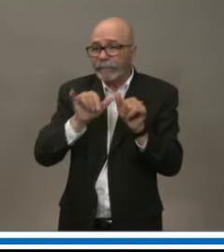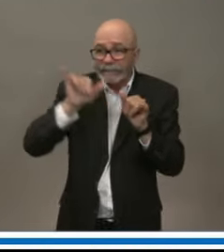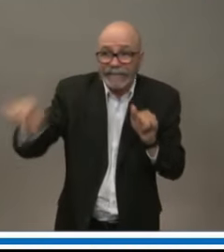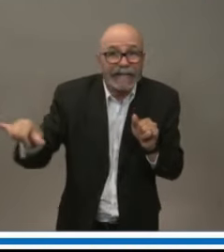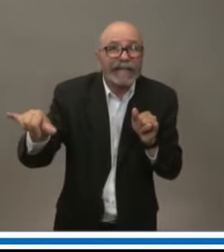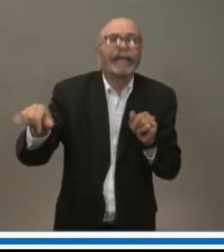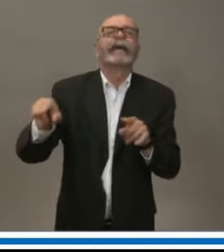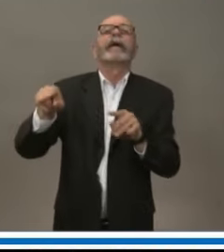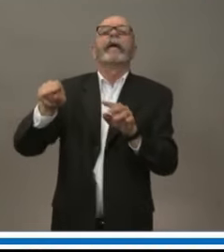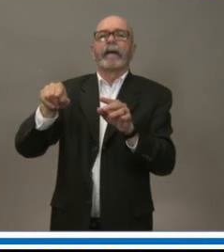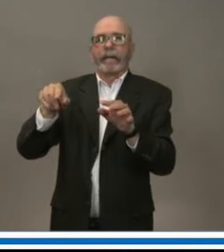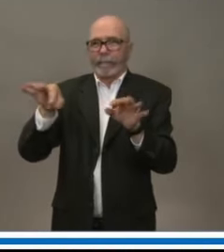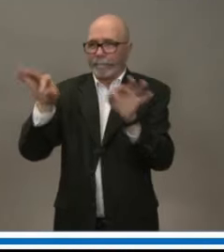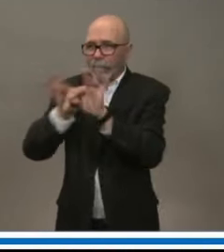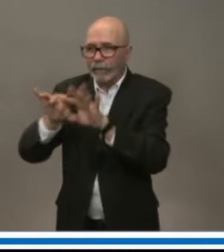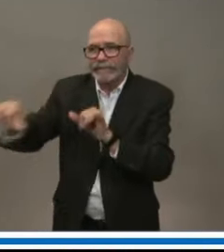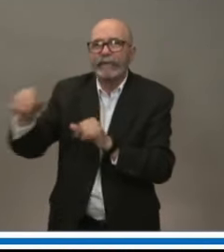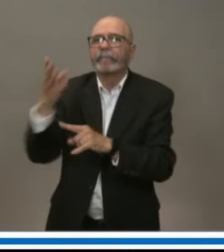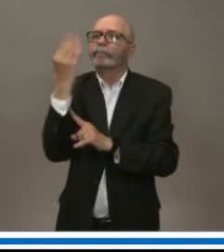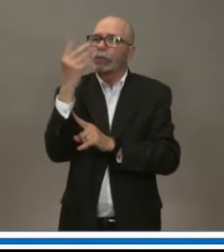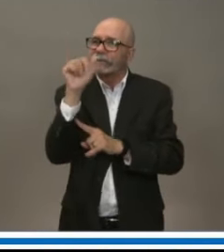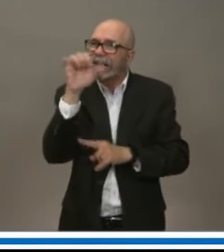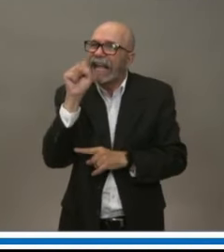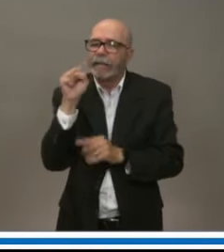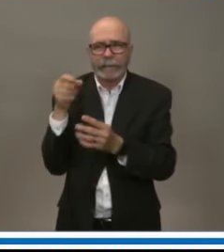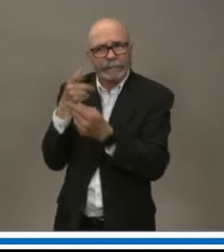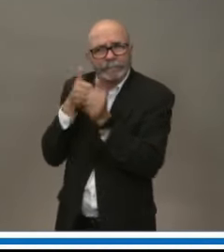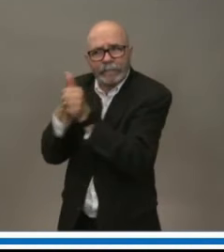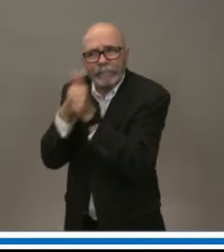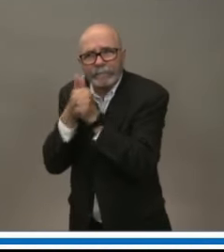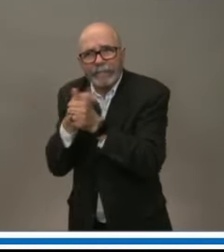province. That will help towards the planting and the production of